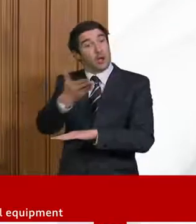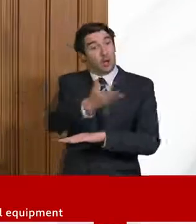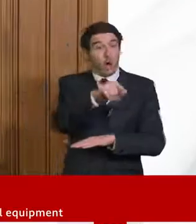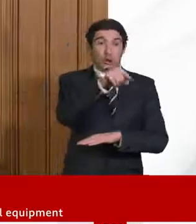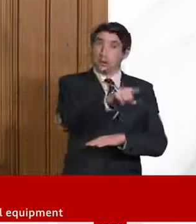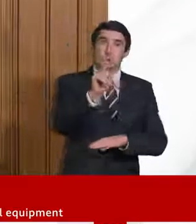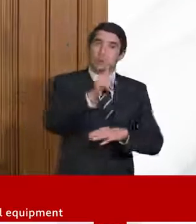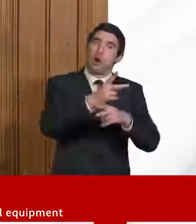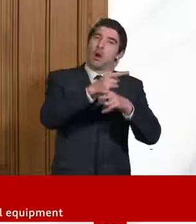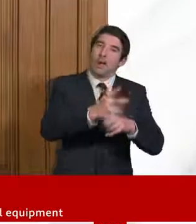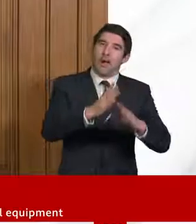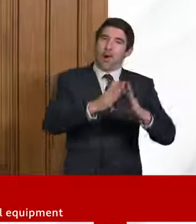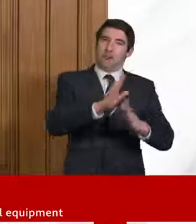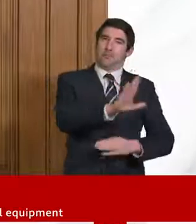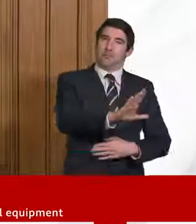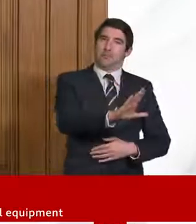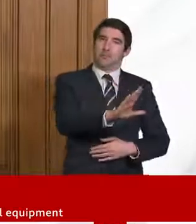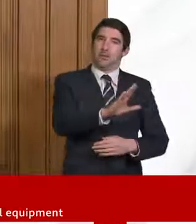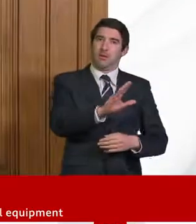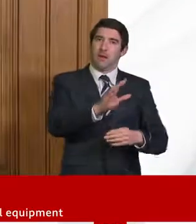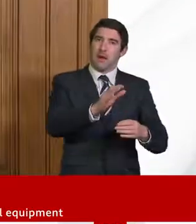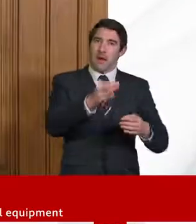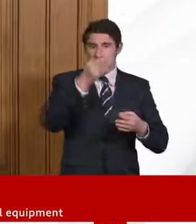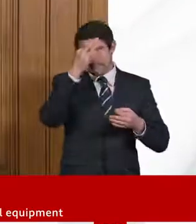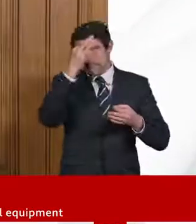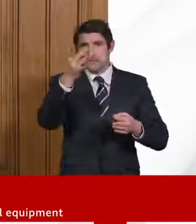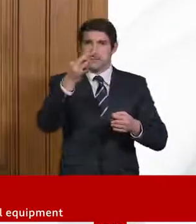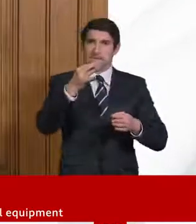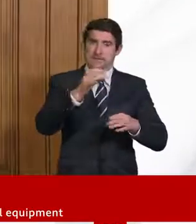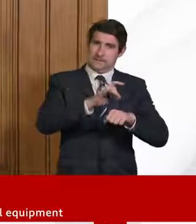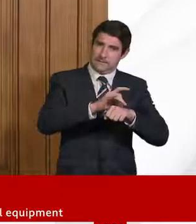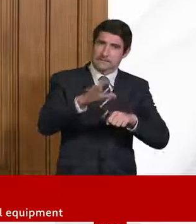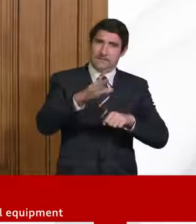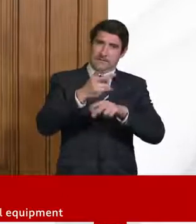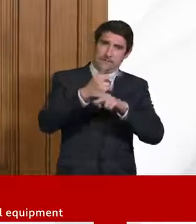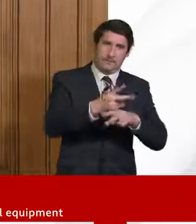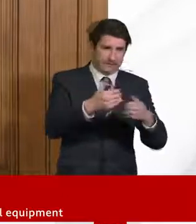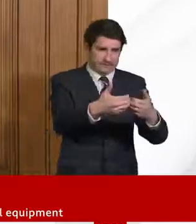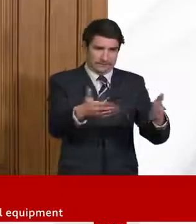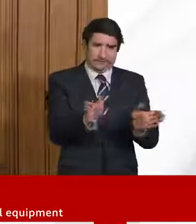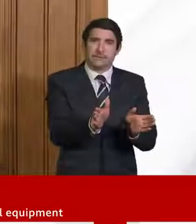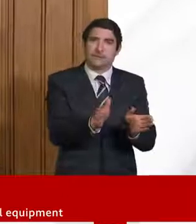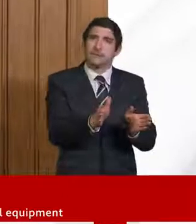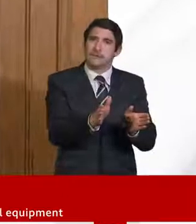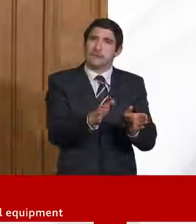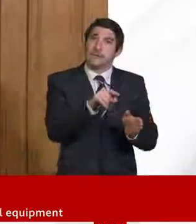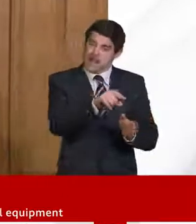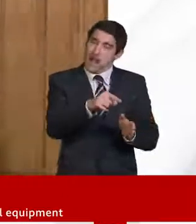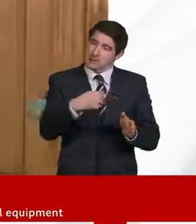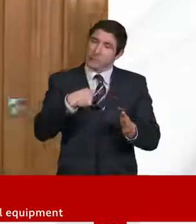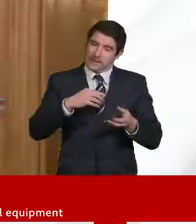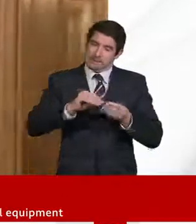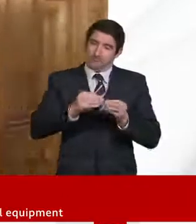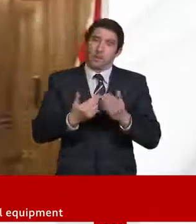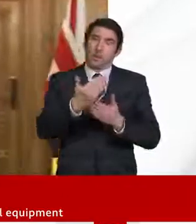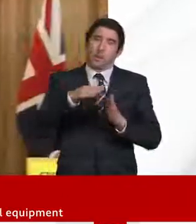that over and above our normal procedures, we need to take account that we have a new infectious disease. Thank you very much, Stephen. And I want to